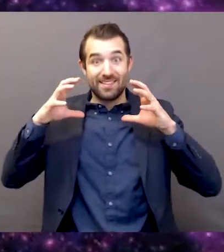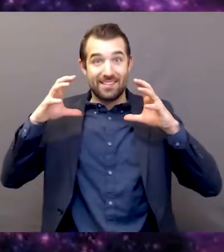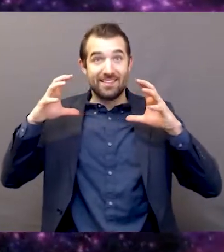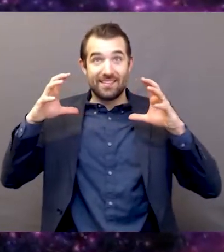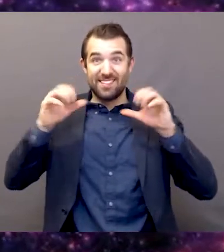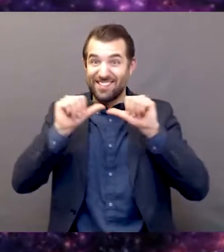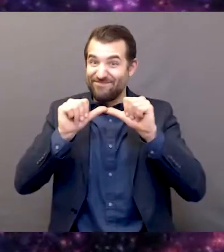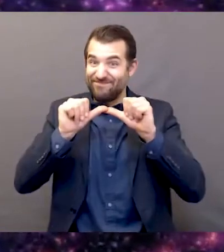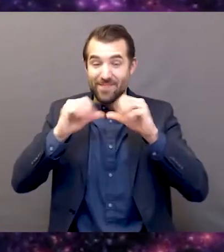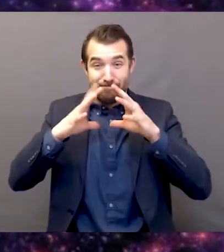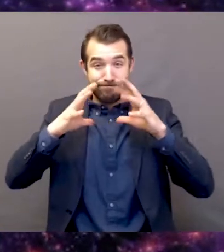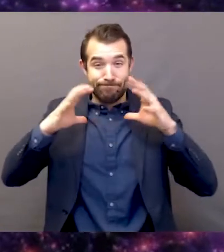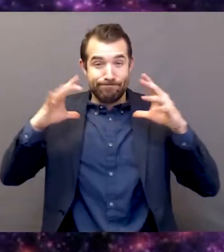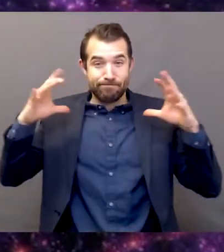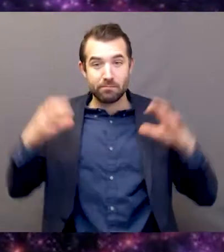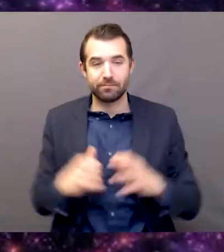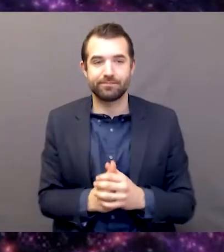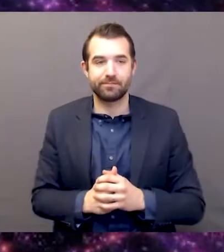galaxy.